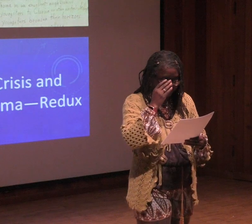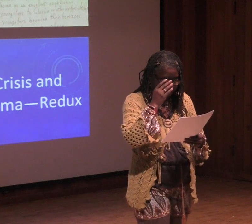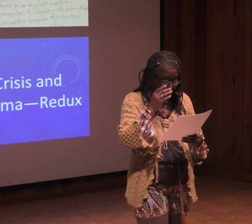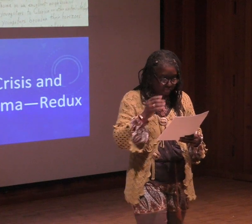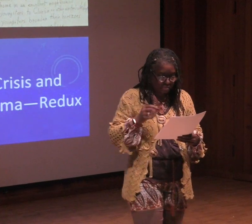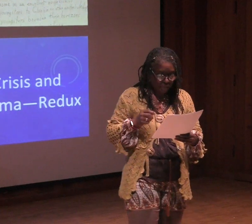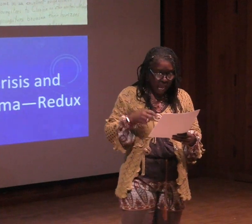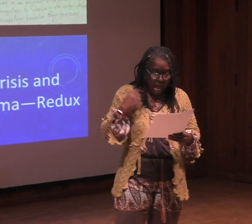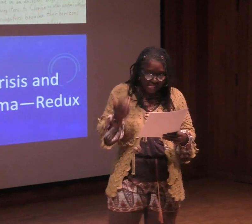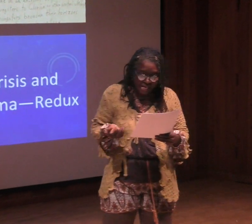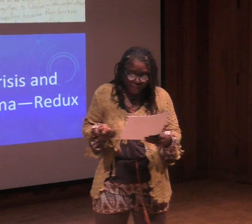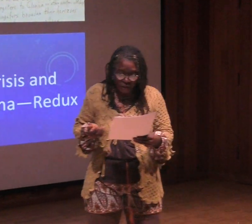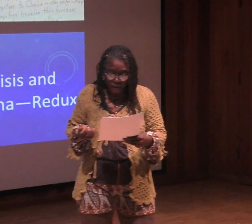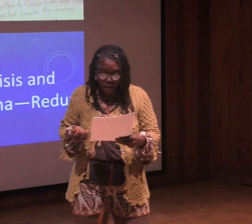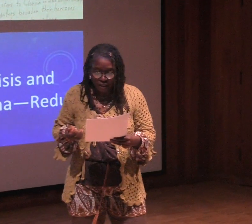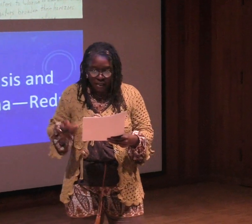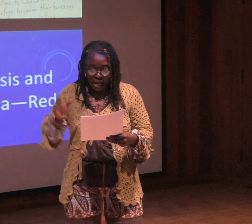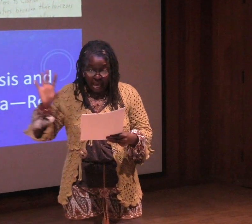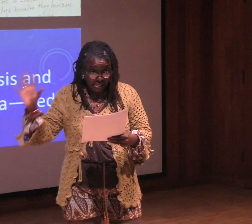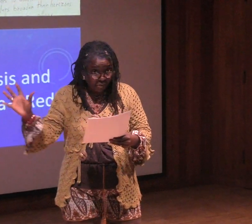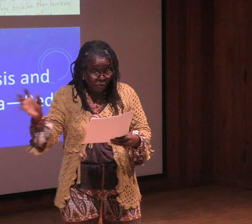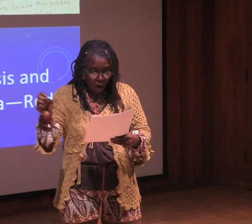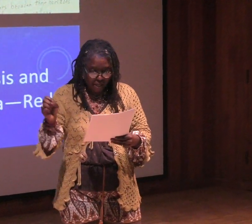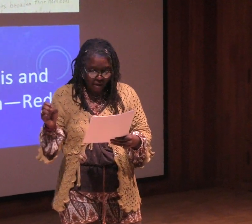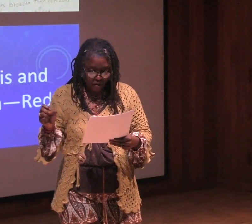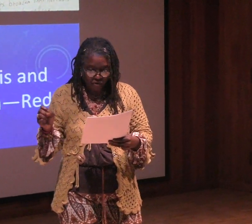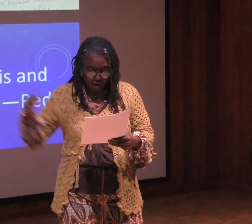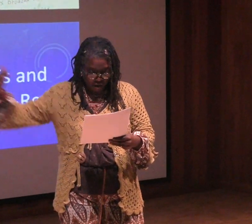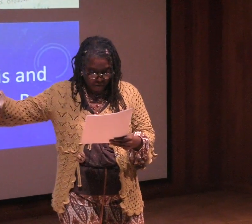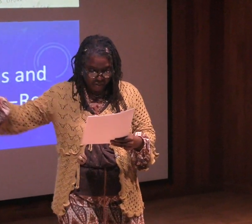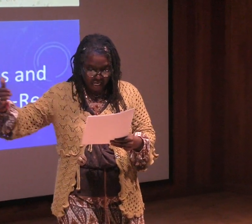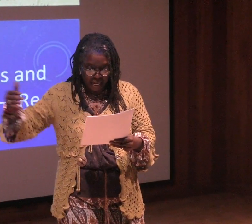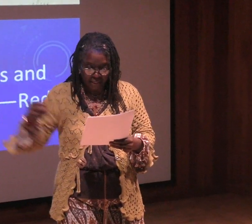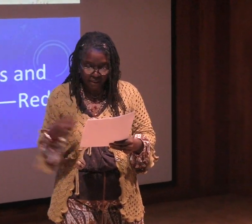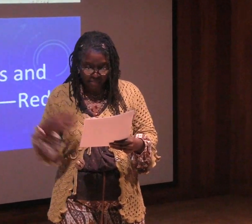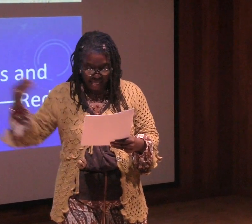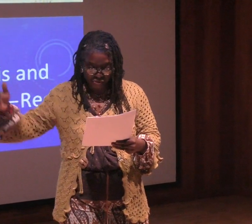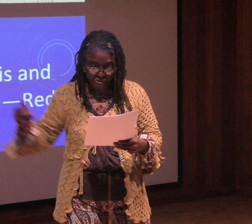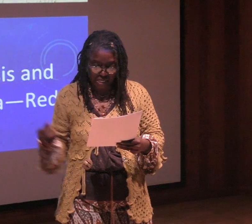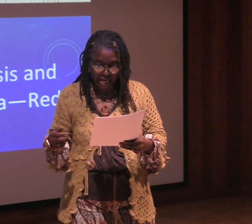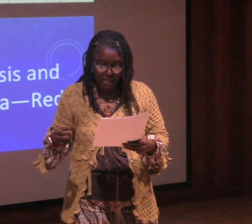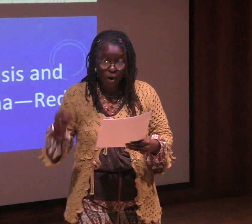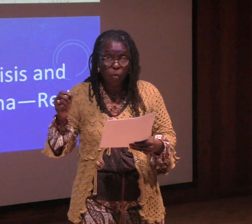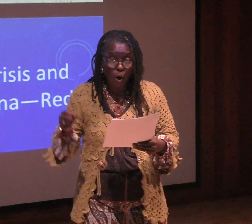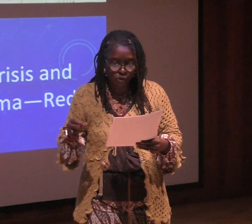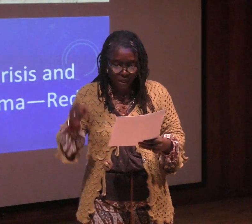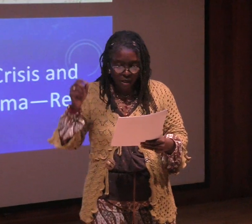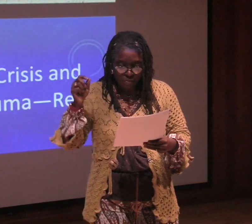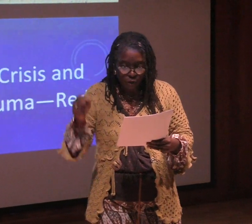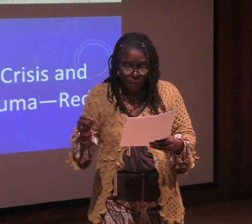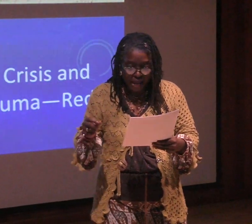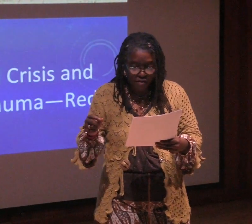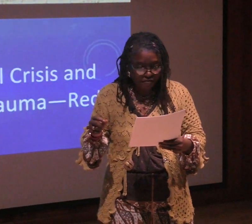Give. I said to her, as he was walking over on her side, passenger side, quote, put away your